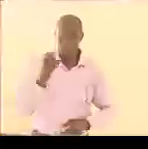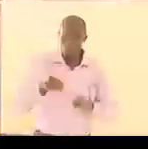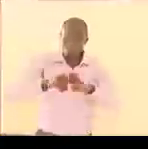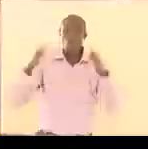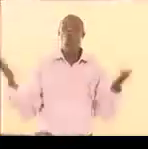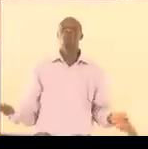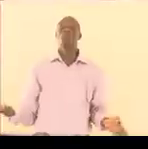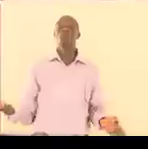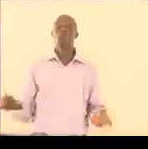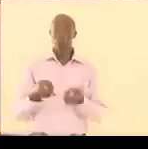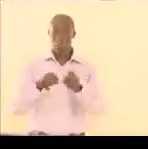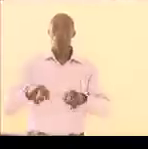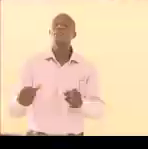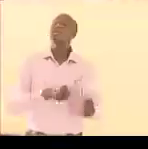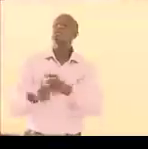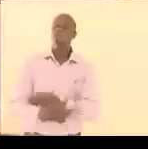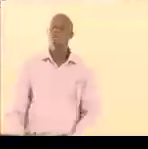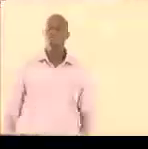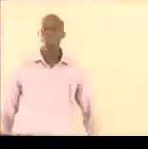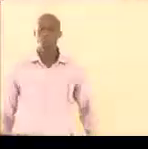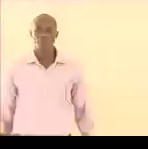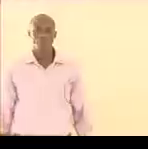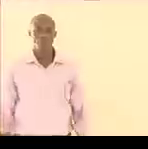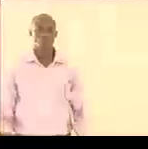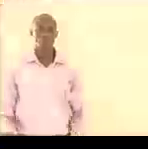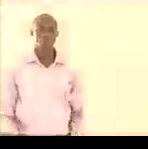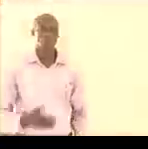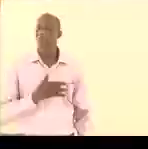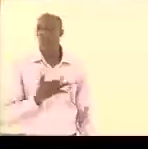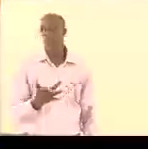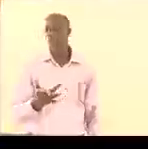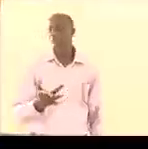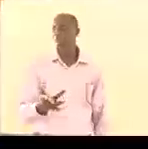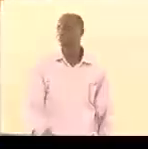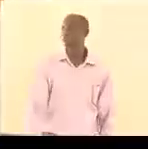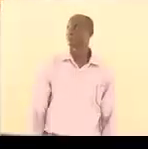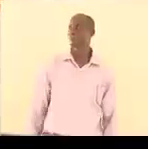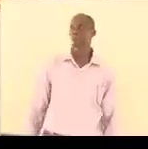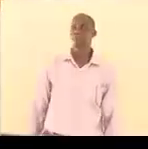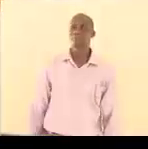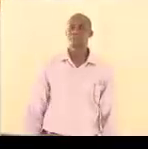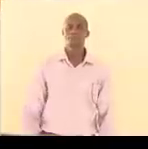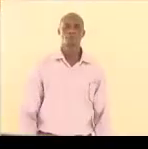will be open. It's happening every day, isn't it? It's a pity.